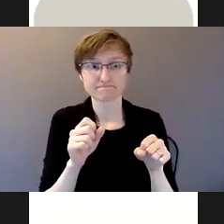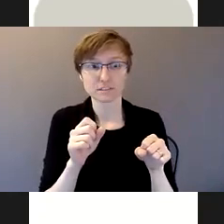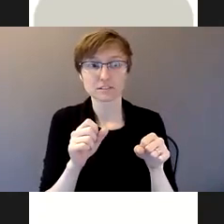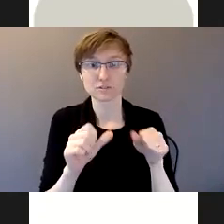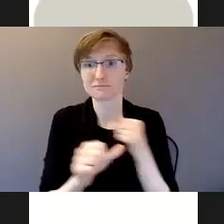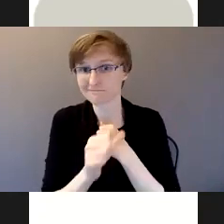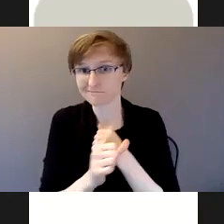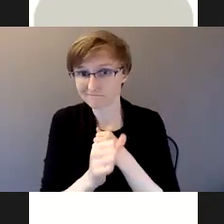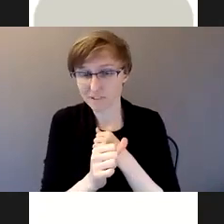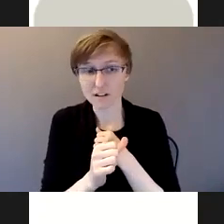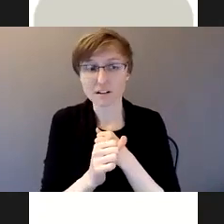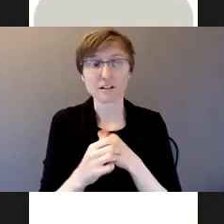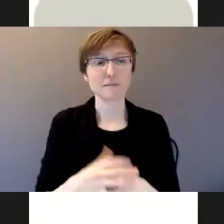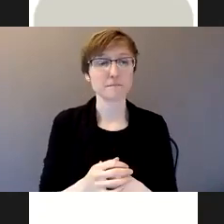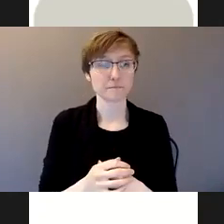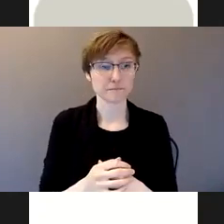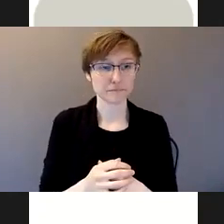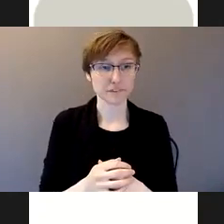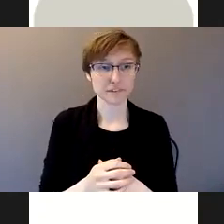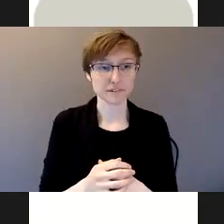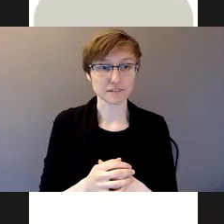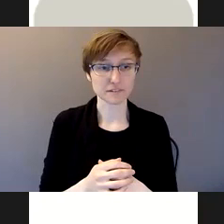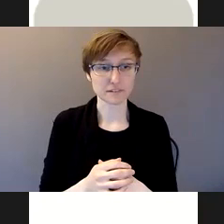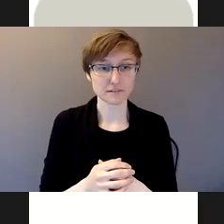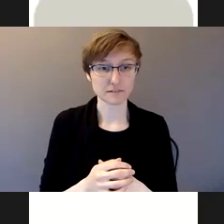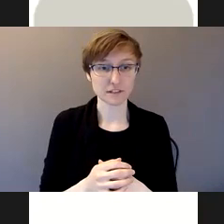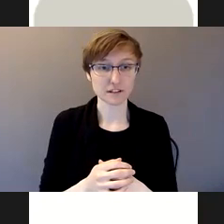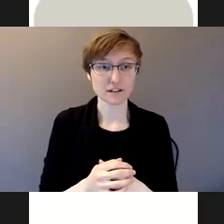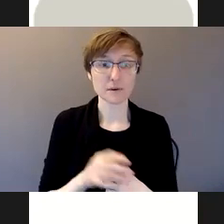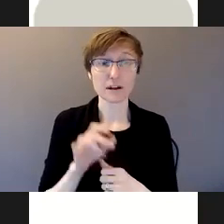the PGT and the public guardian and trustee's opinion are unnecessary